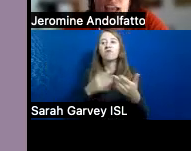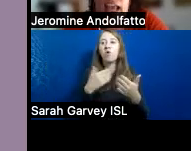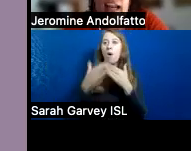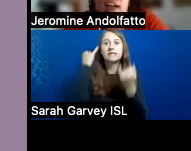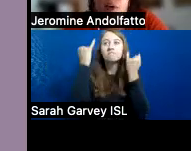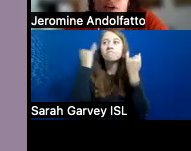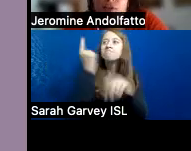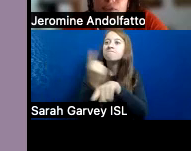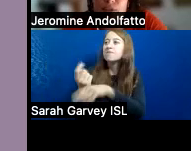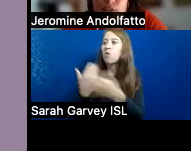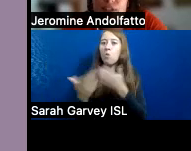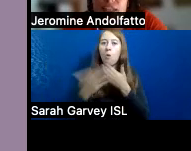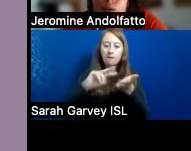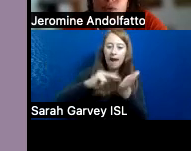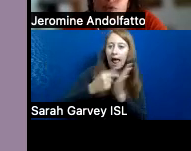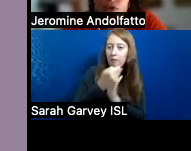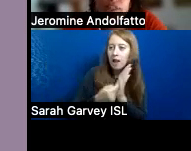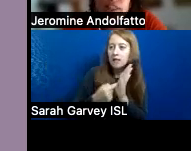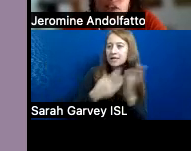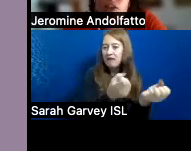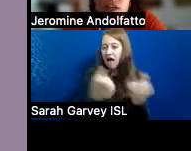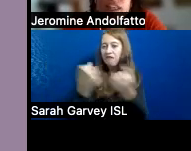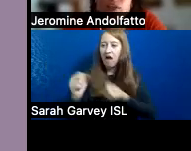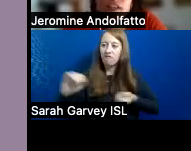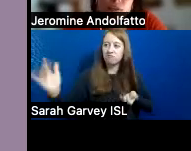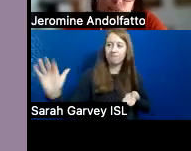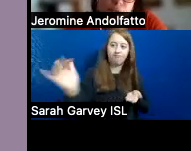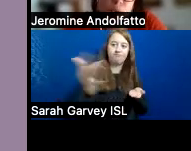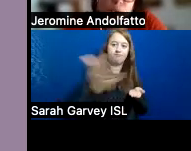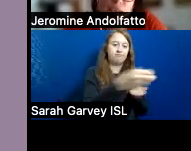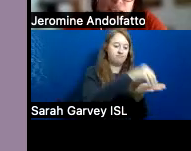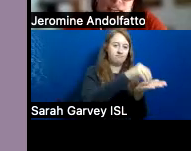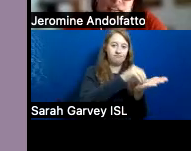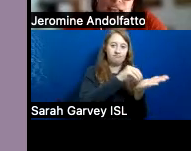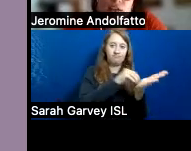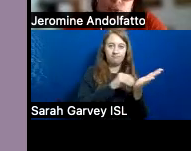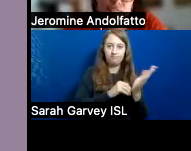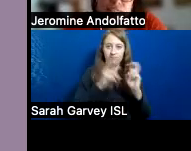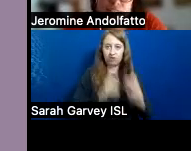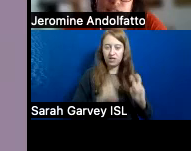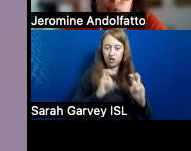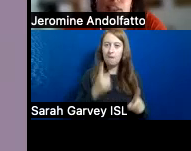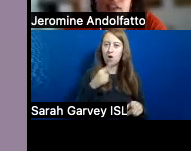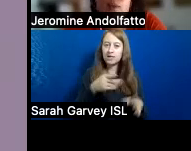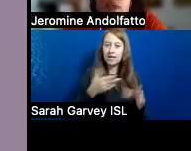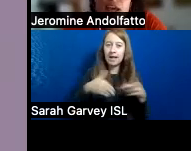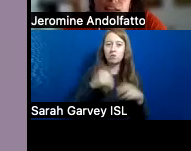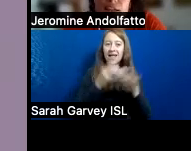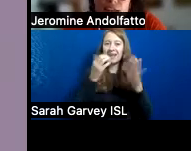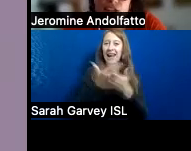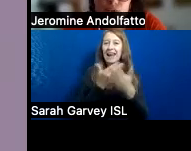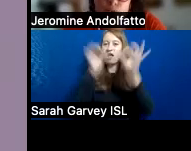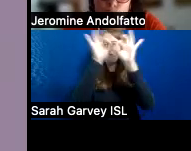countries. And part of the study also focuses on the EU legal framework and precedents. For this study, we